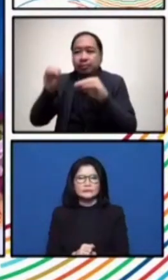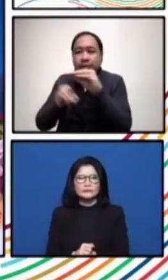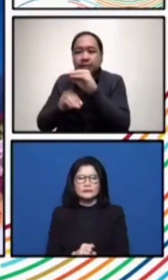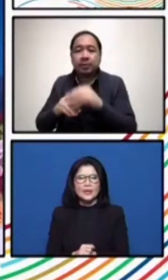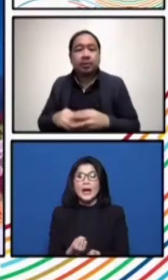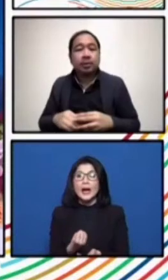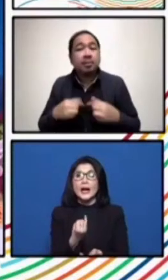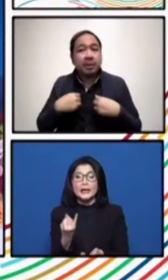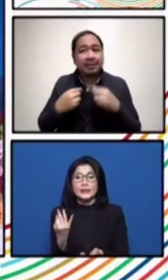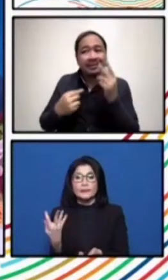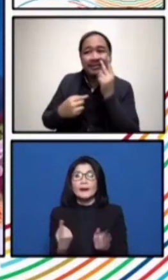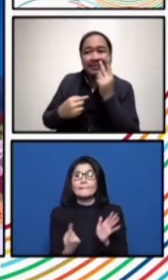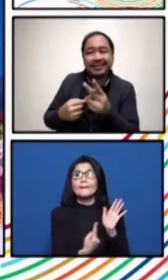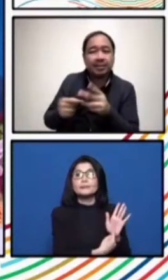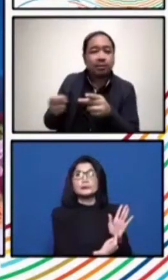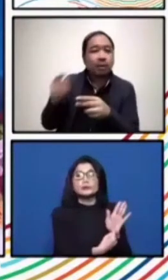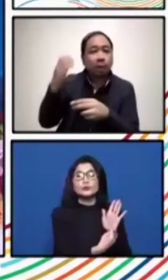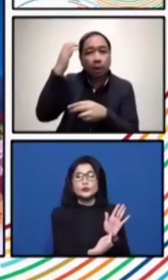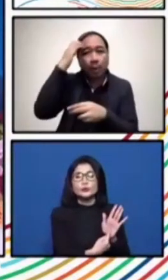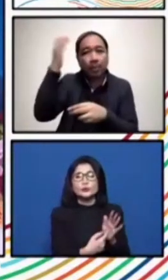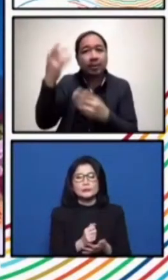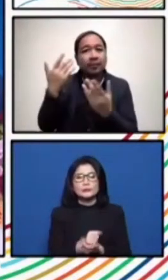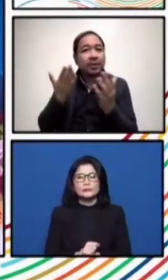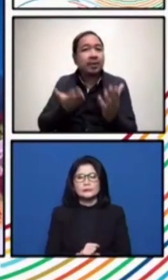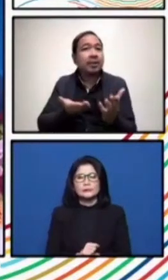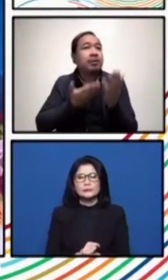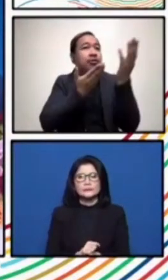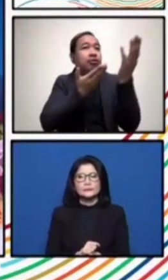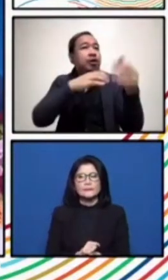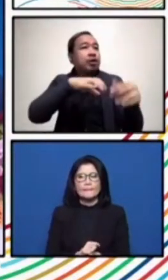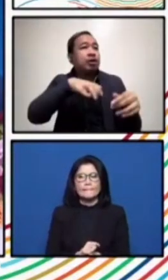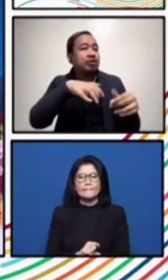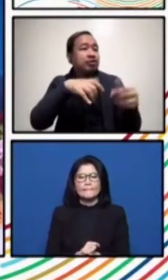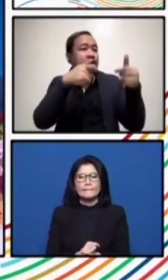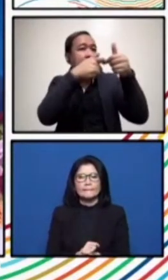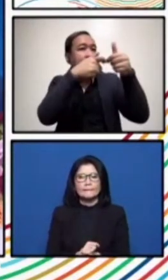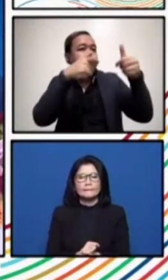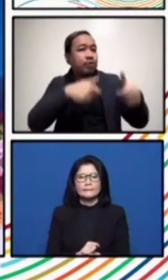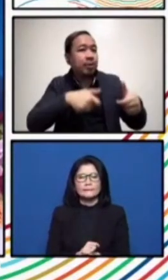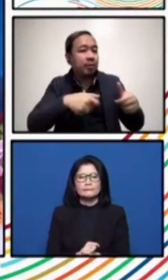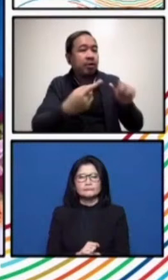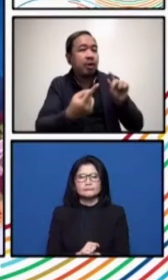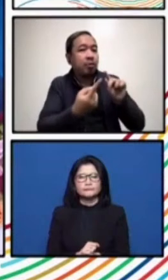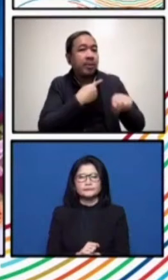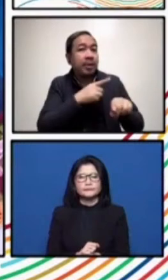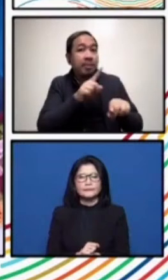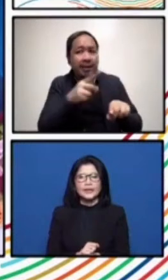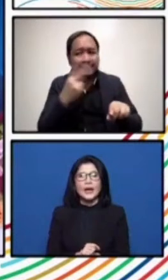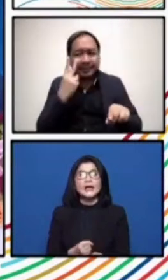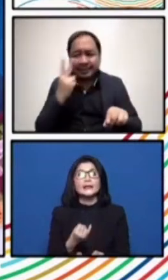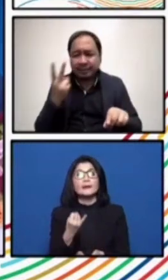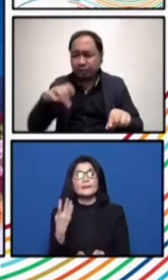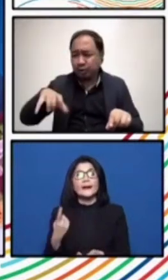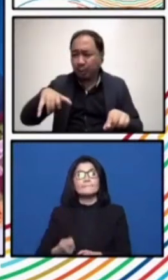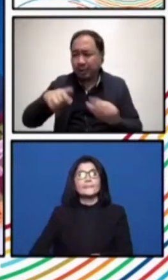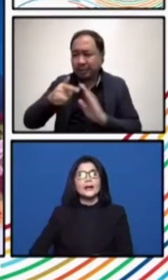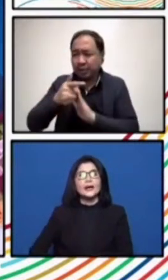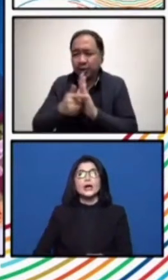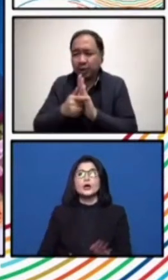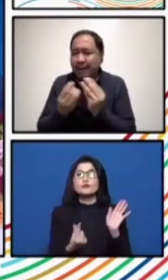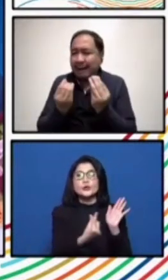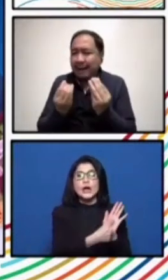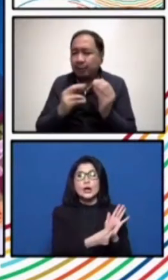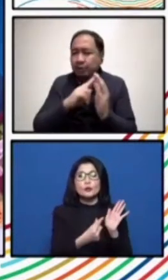where the state participate nationally without looking as possible domestic love for implementing the